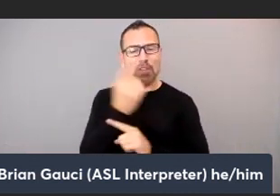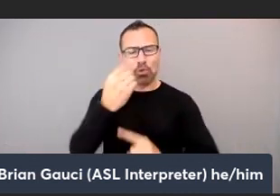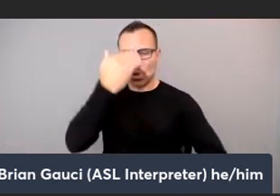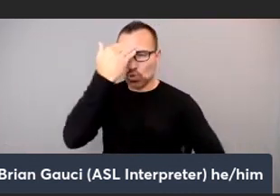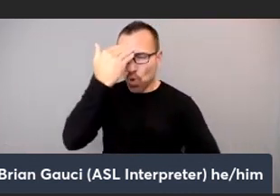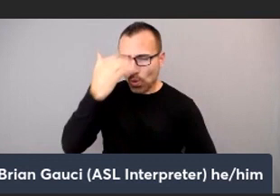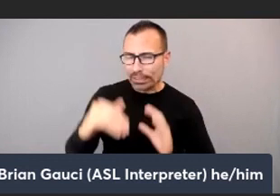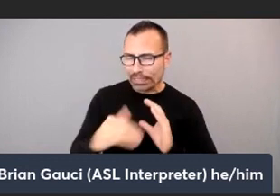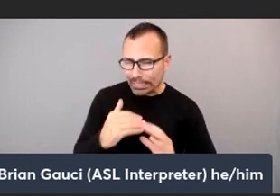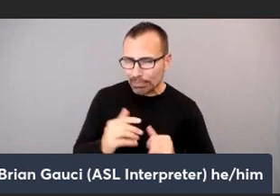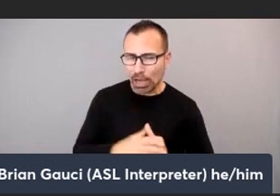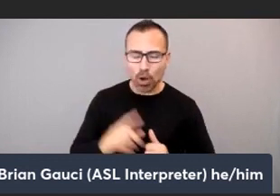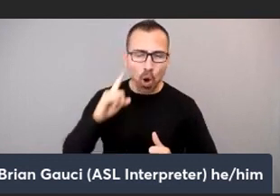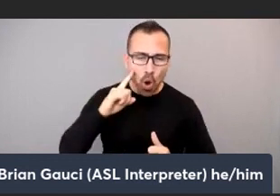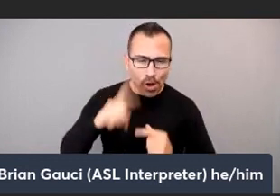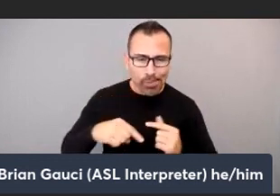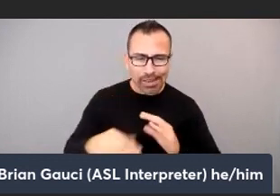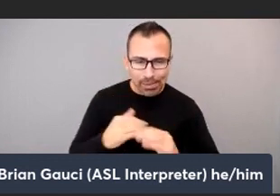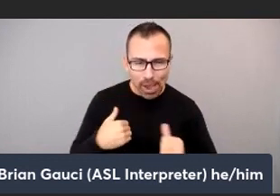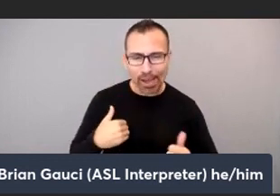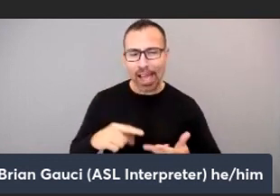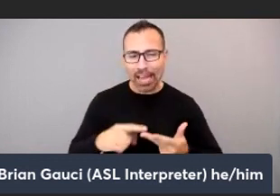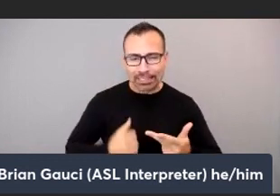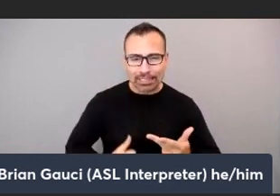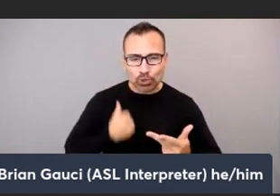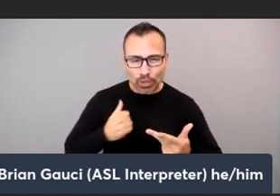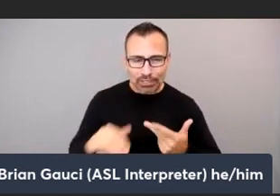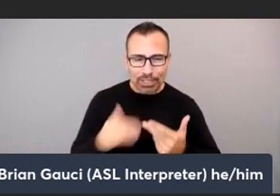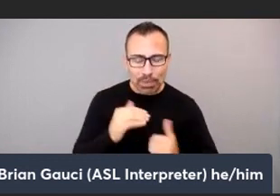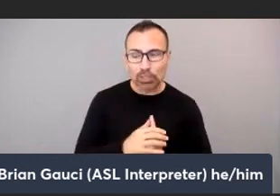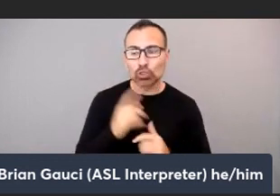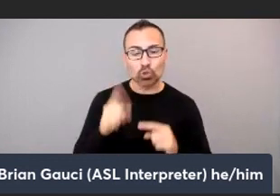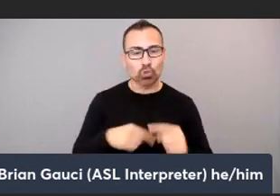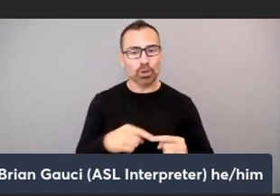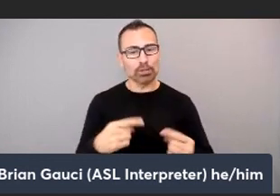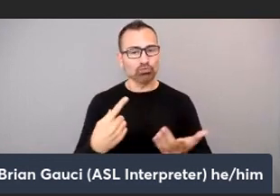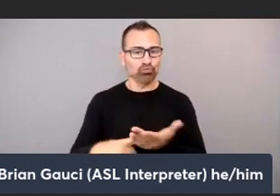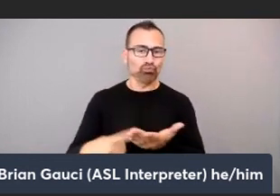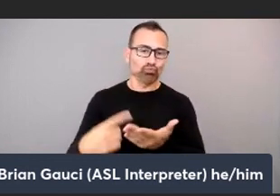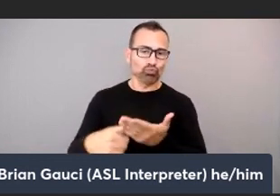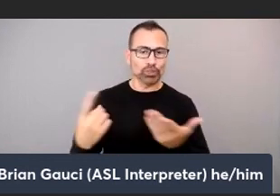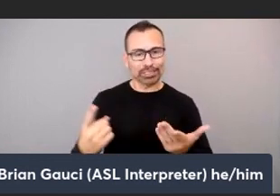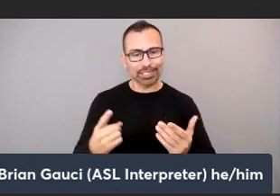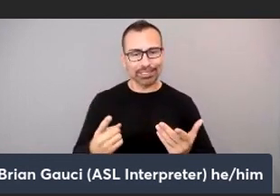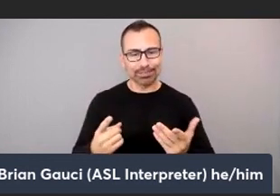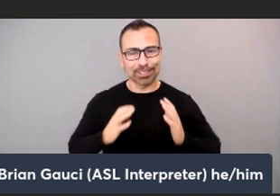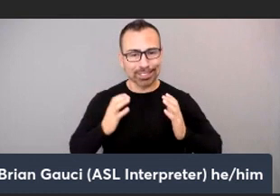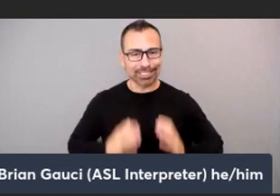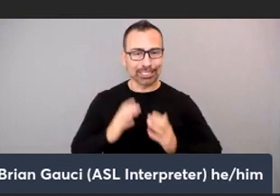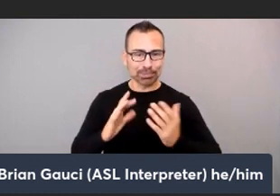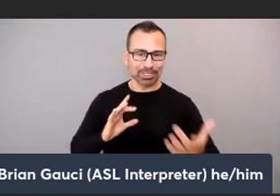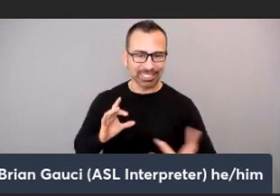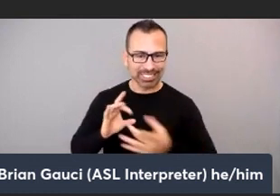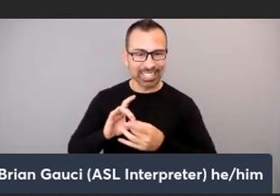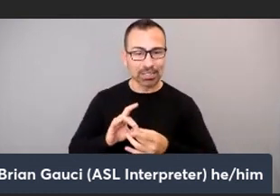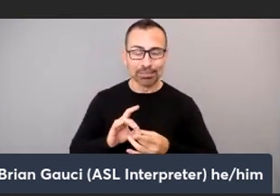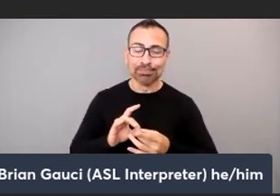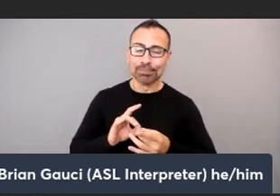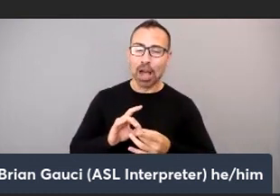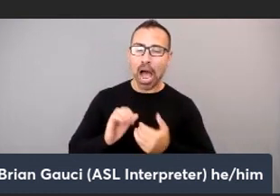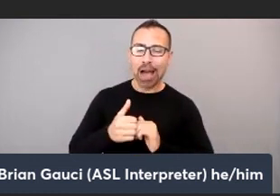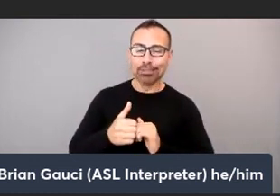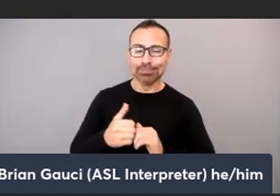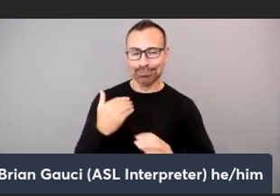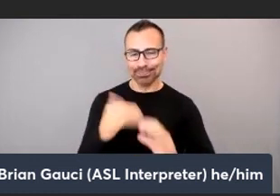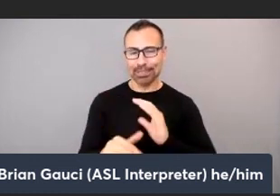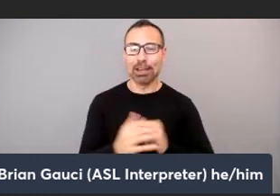has an email address. So when you talk about connecting with your customers, email's a go-to place. Sometimes I think that kids learn about email